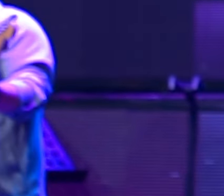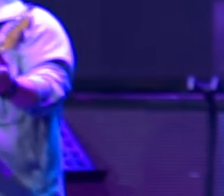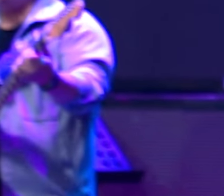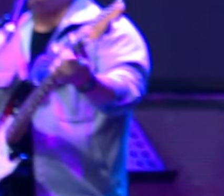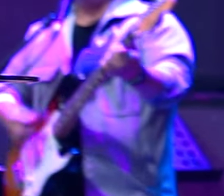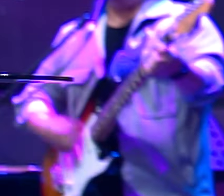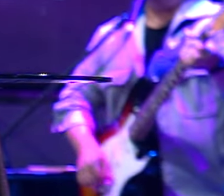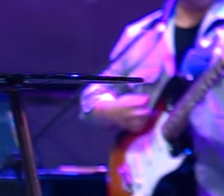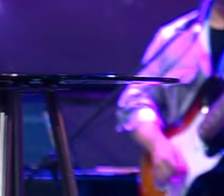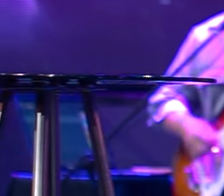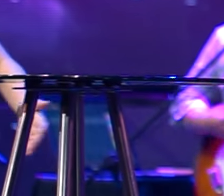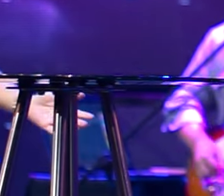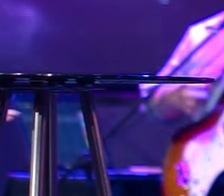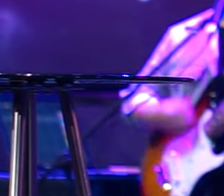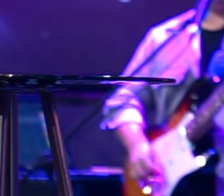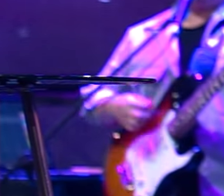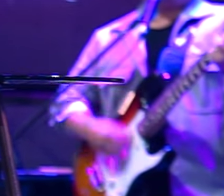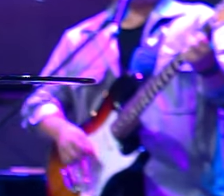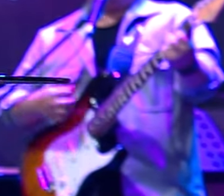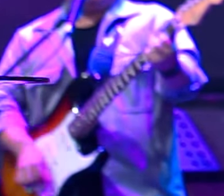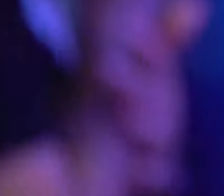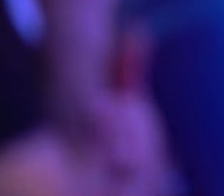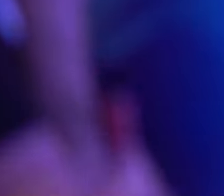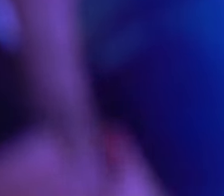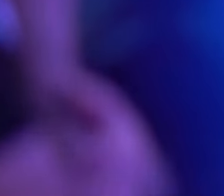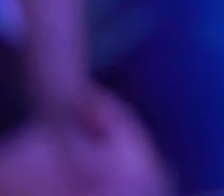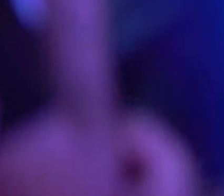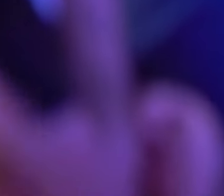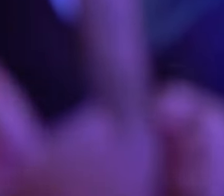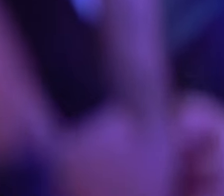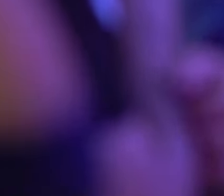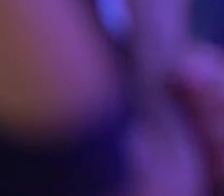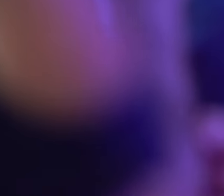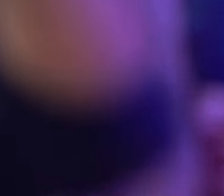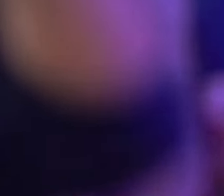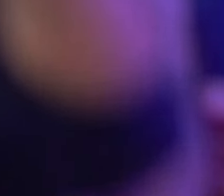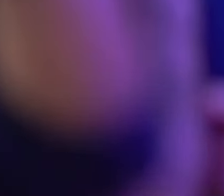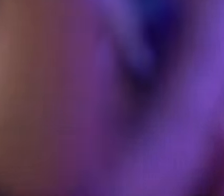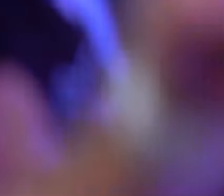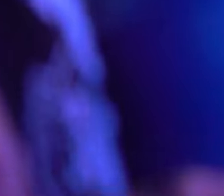is dark my God is